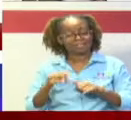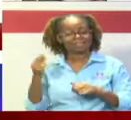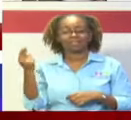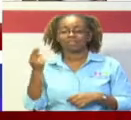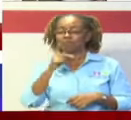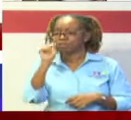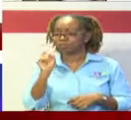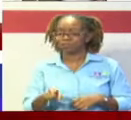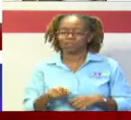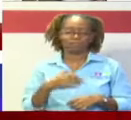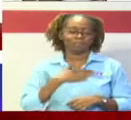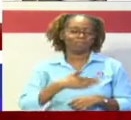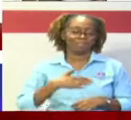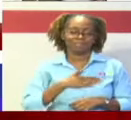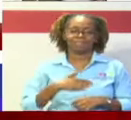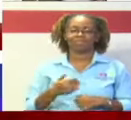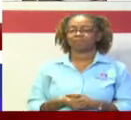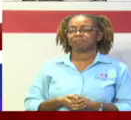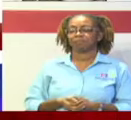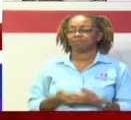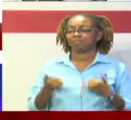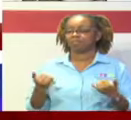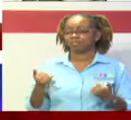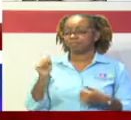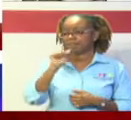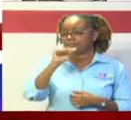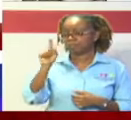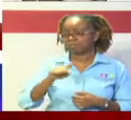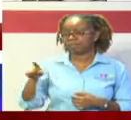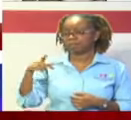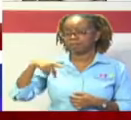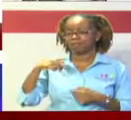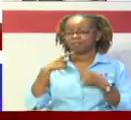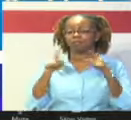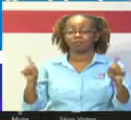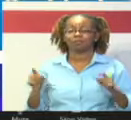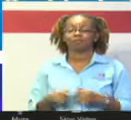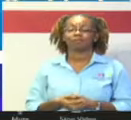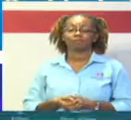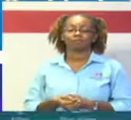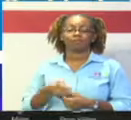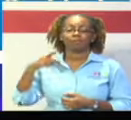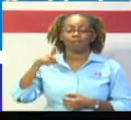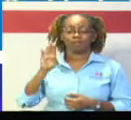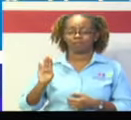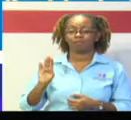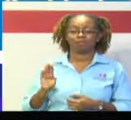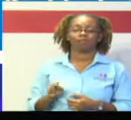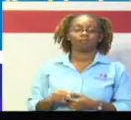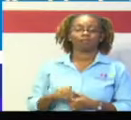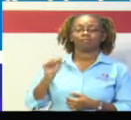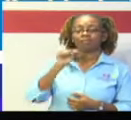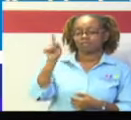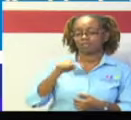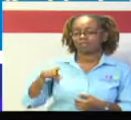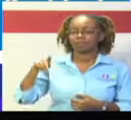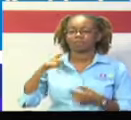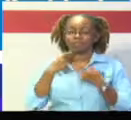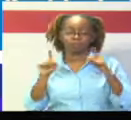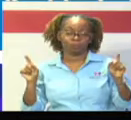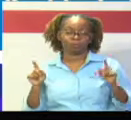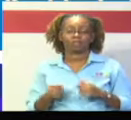now move to azpnews.com. Good morning. Good morning, Prior Bihari, azpnews.com. I have a query from a member